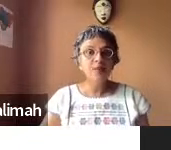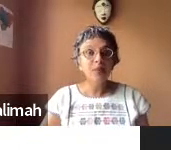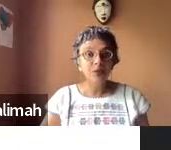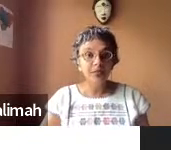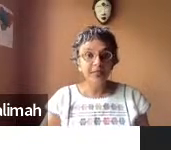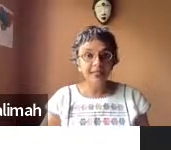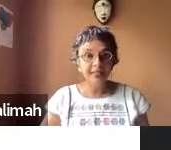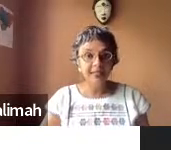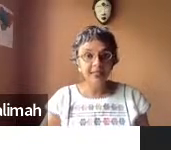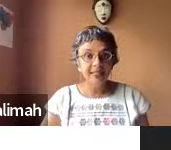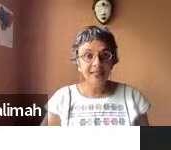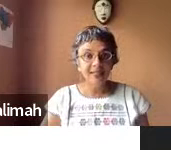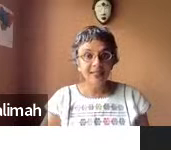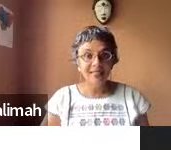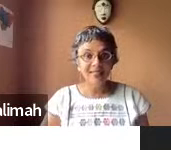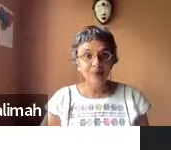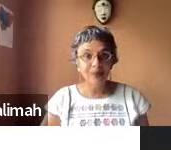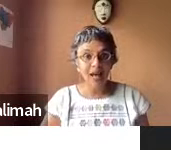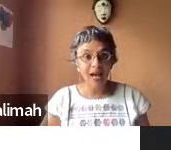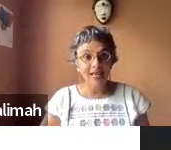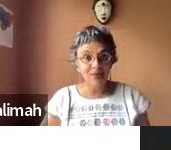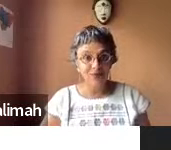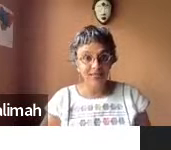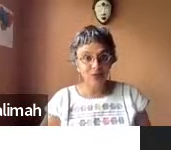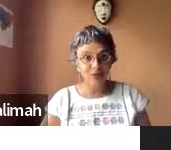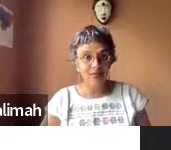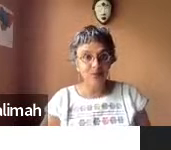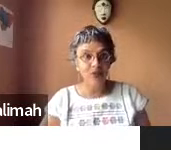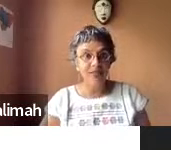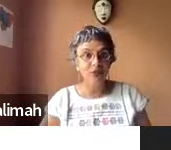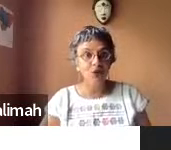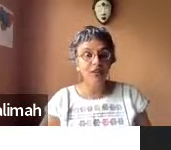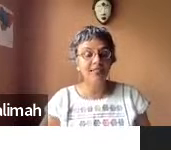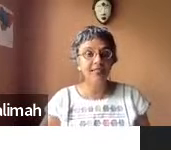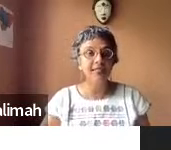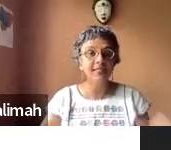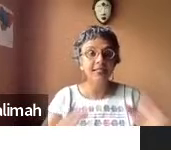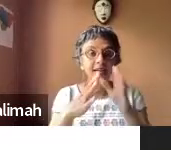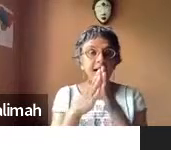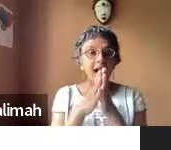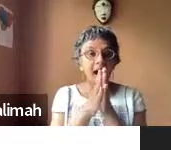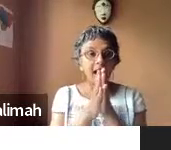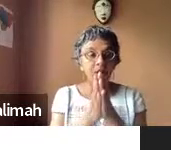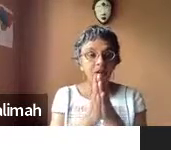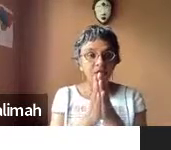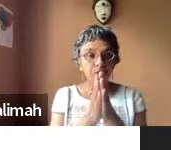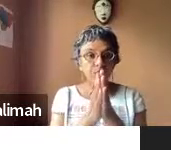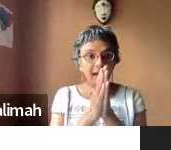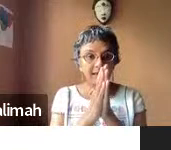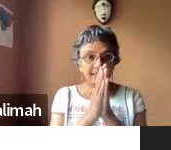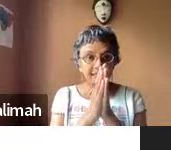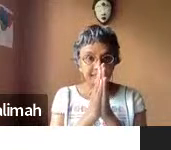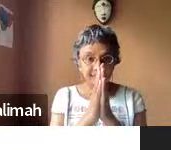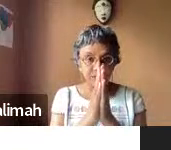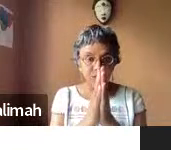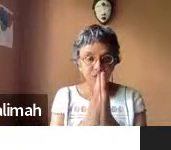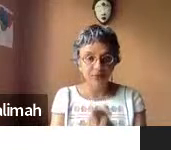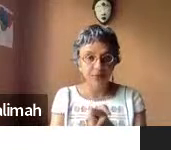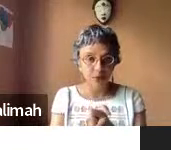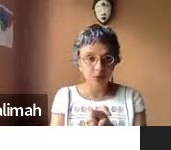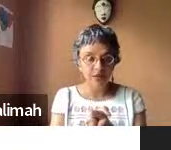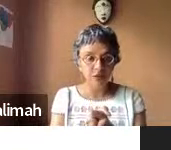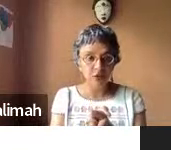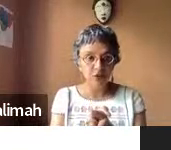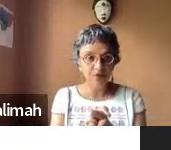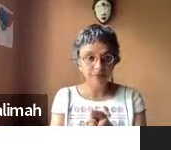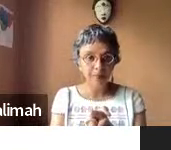Let's talk about the supply of care labor in the continent. I argue that it is under